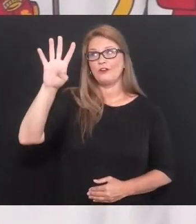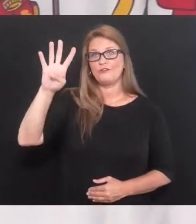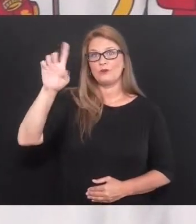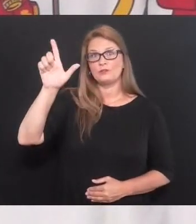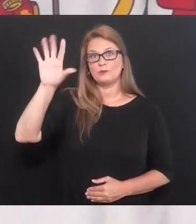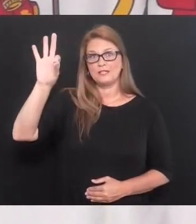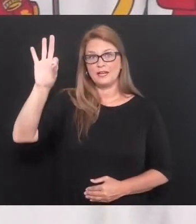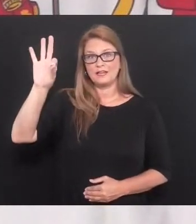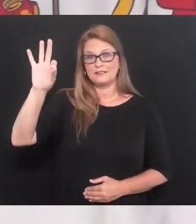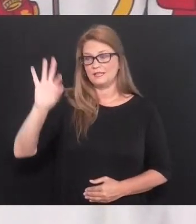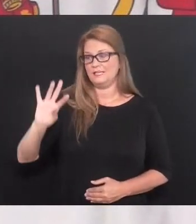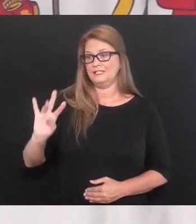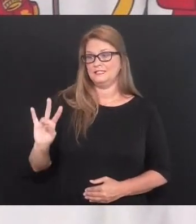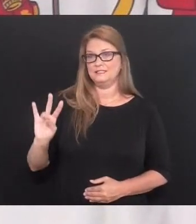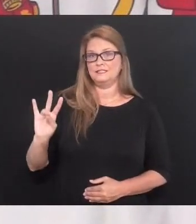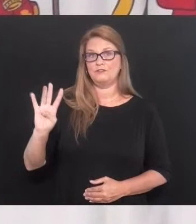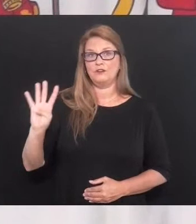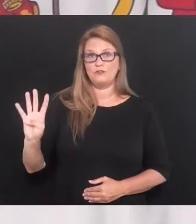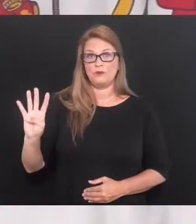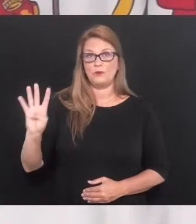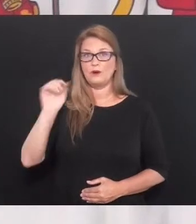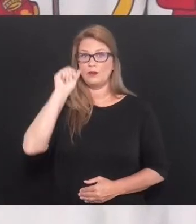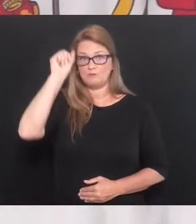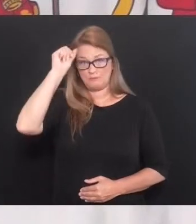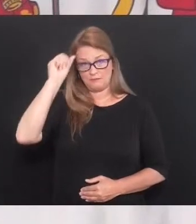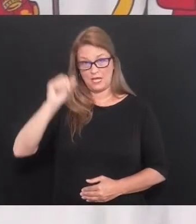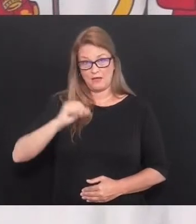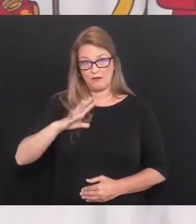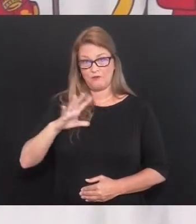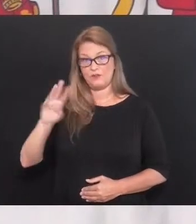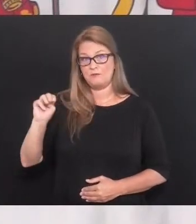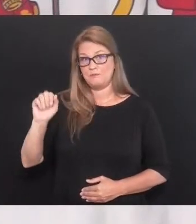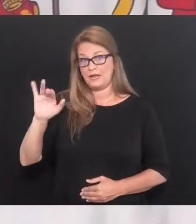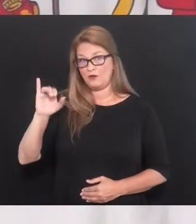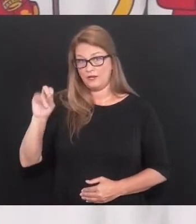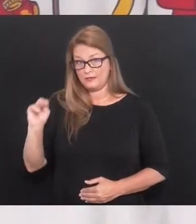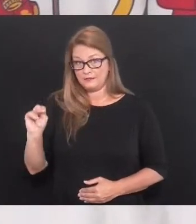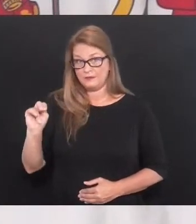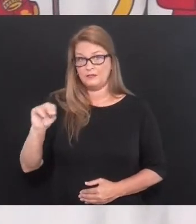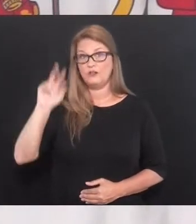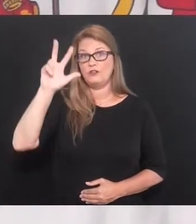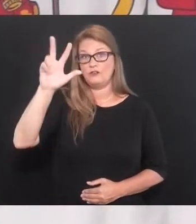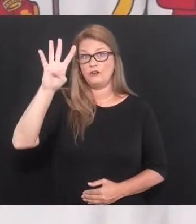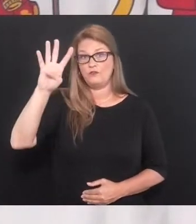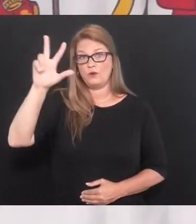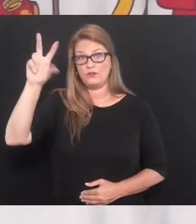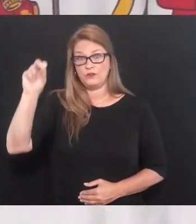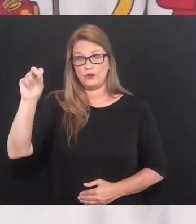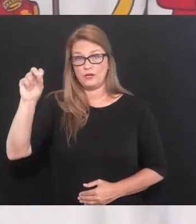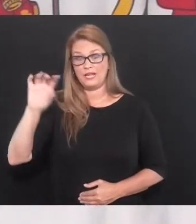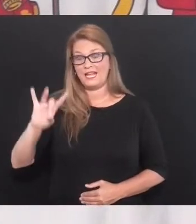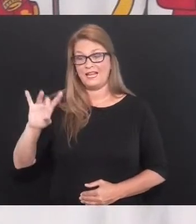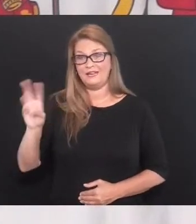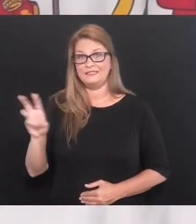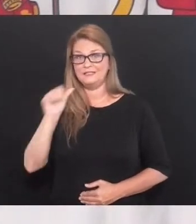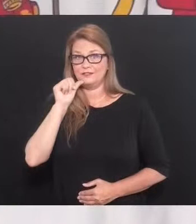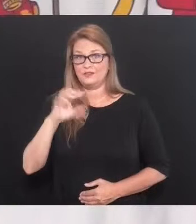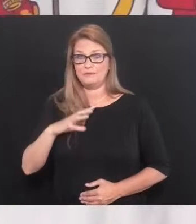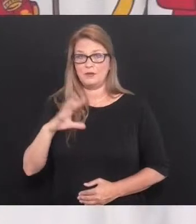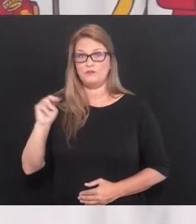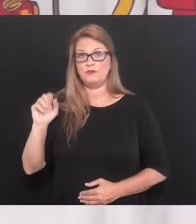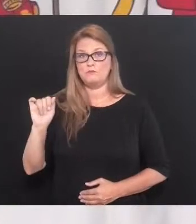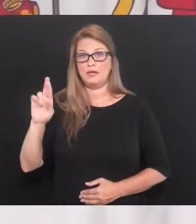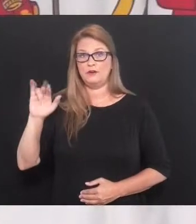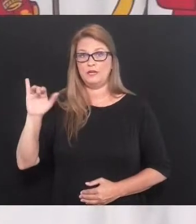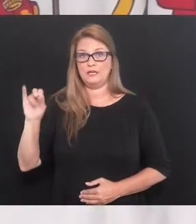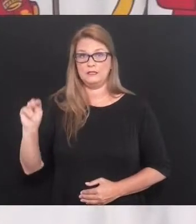3,429th death is a 71-year-old male from Marion County. The 3,430th death is an 86-year-old female from Marion County.